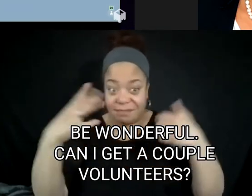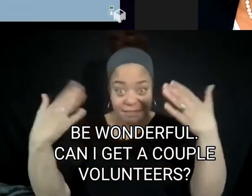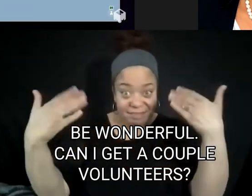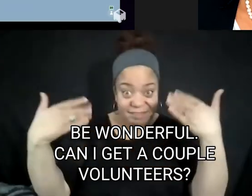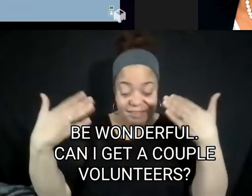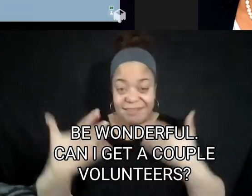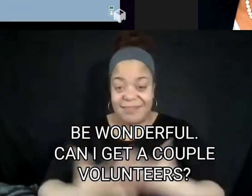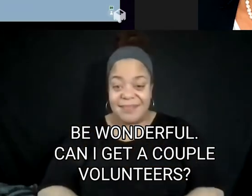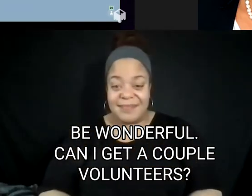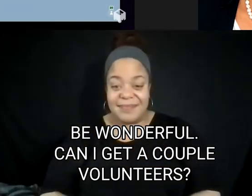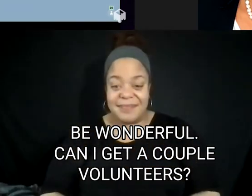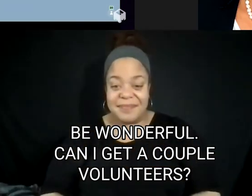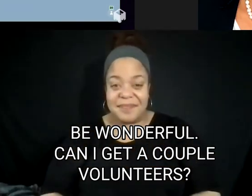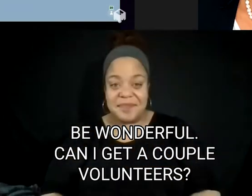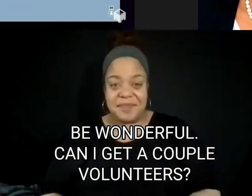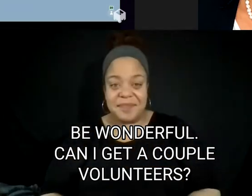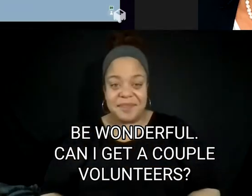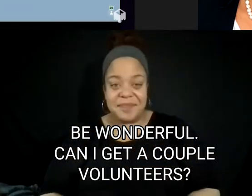I'm getting crickets right now.